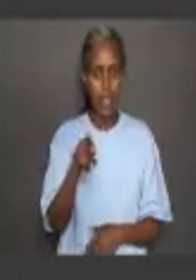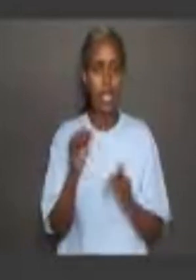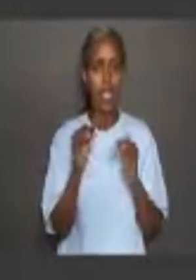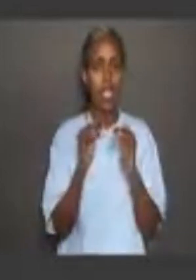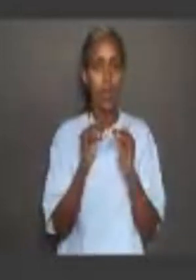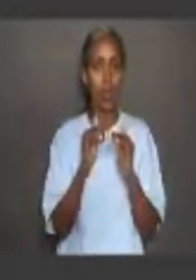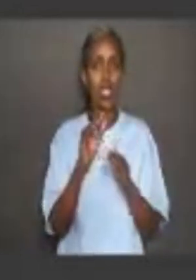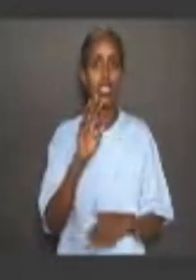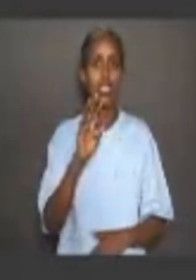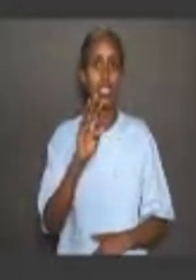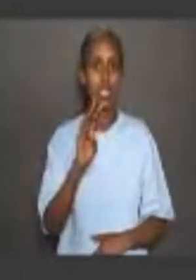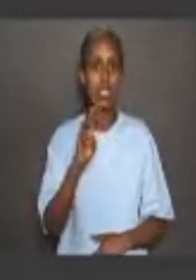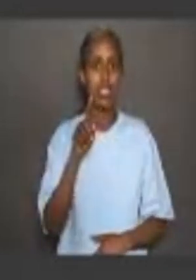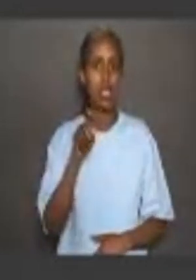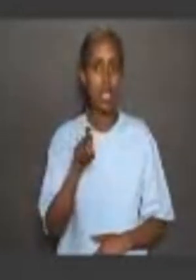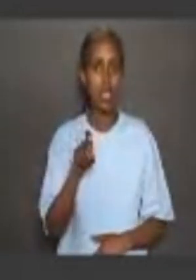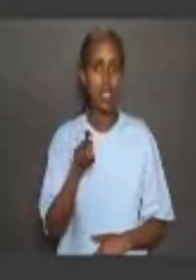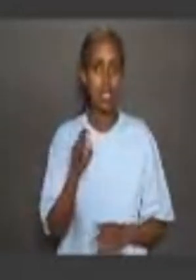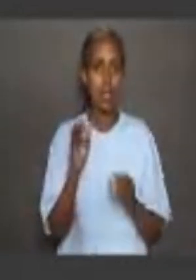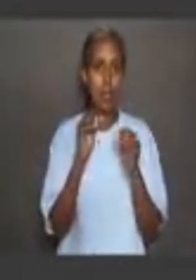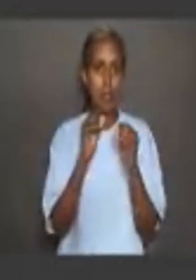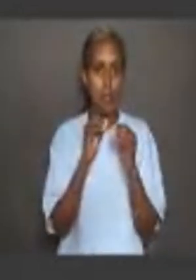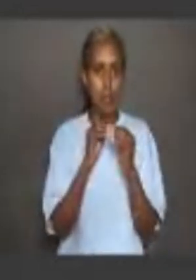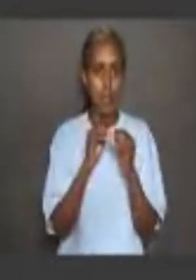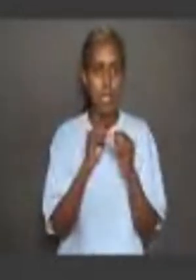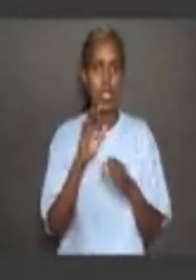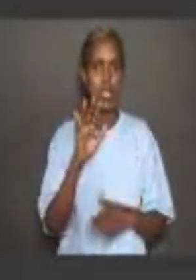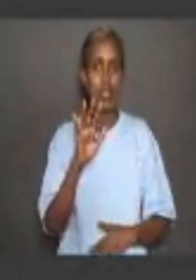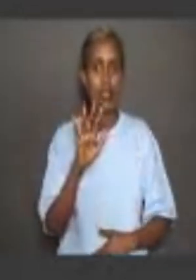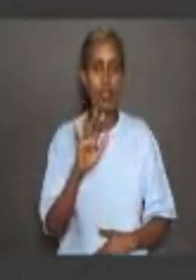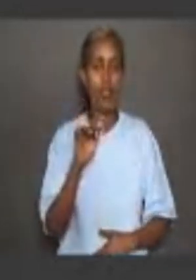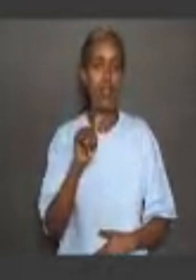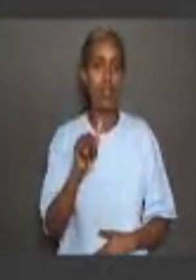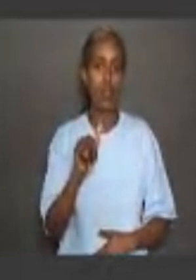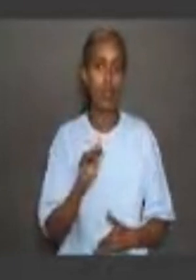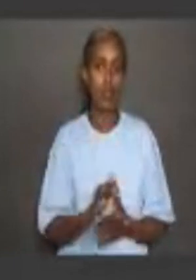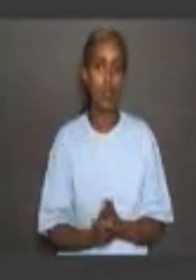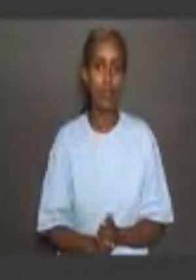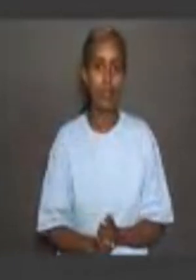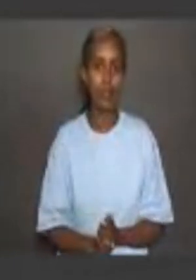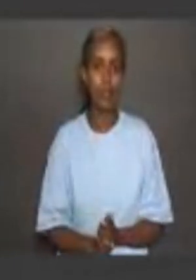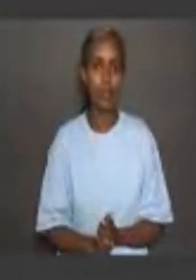equals 6x plus 5y.